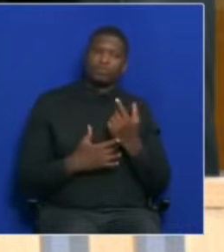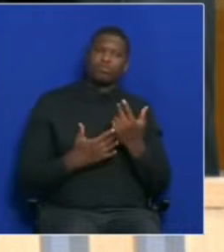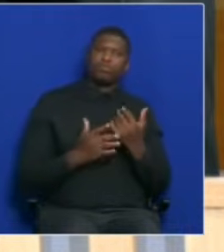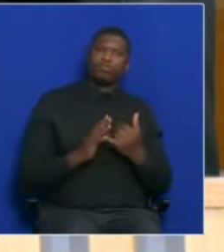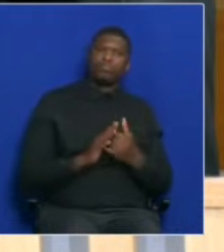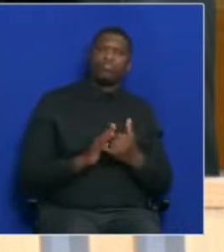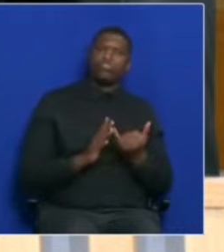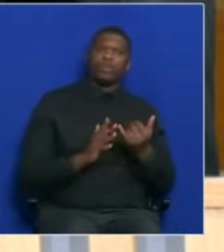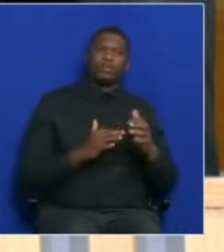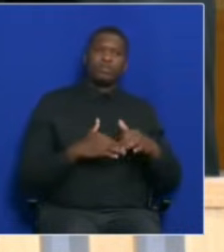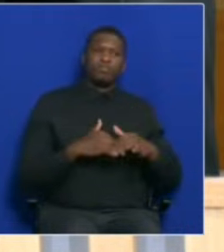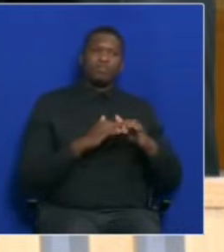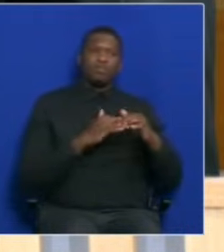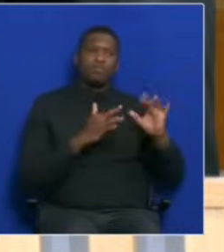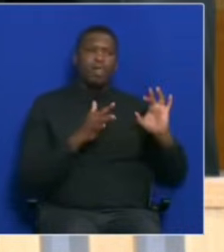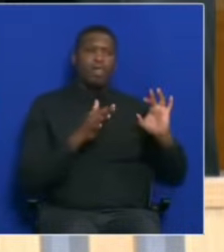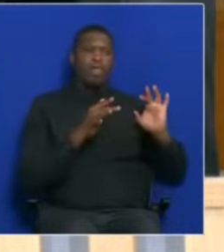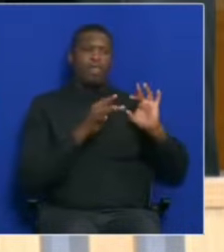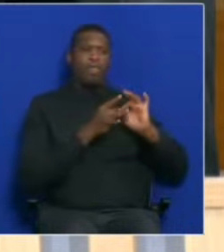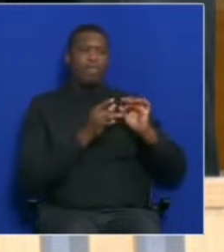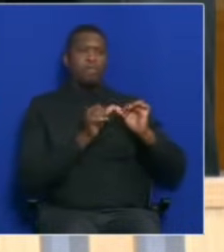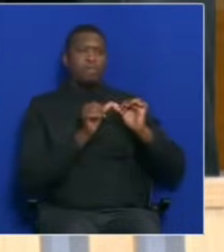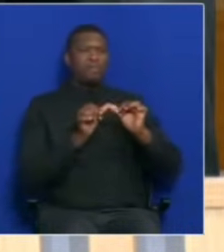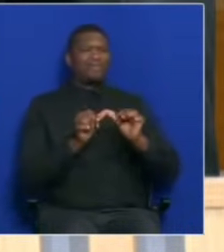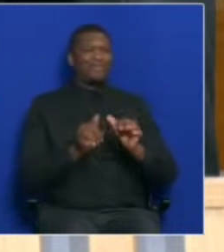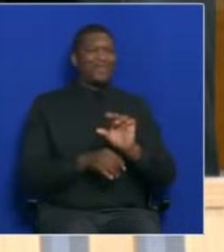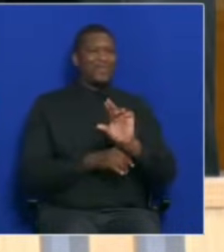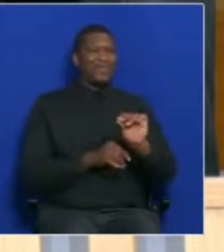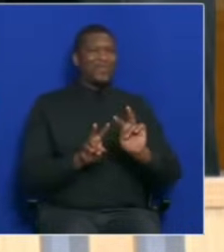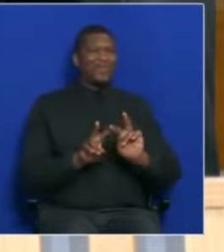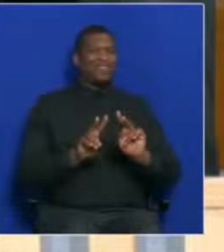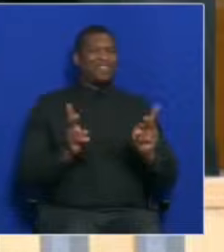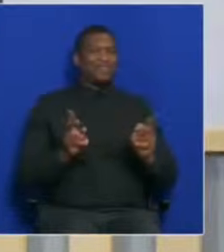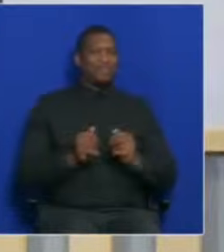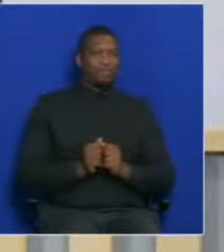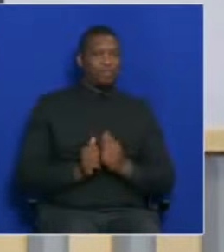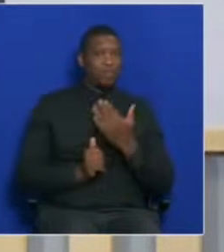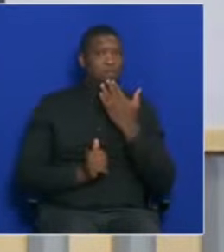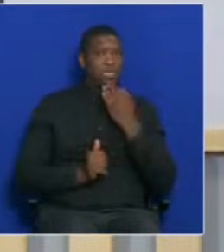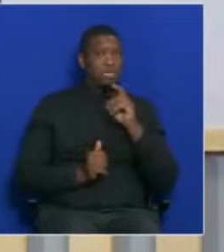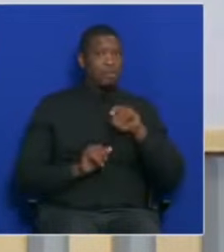not, that's not what happened here. Can we please accept that?